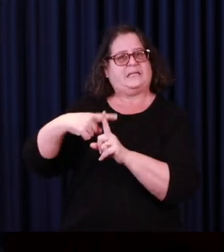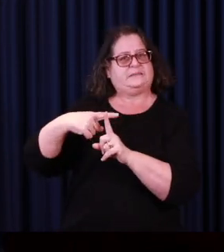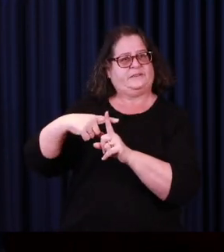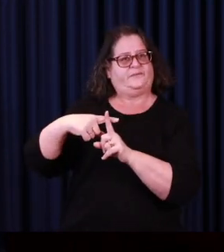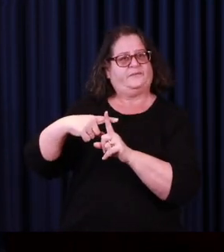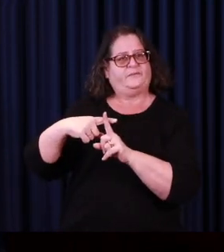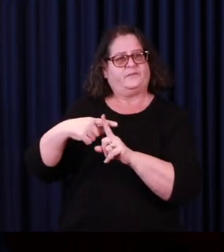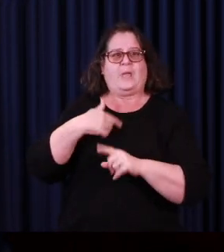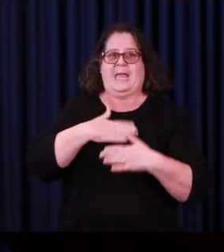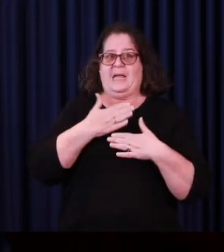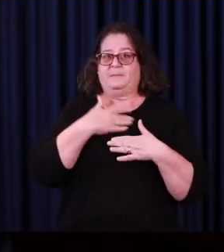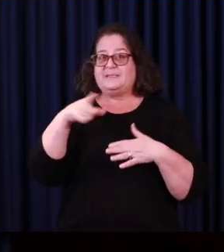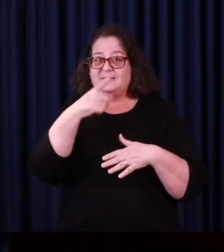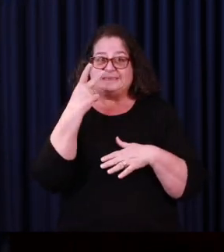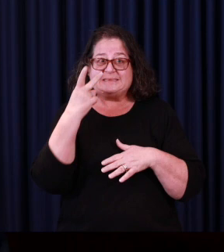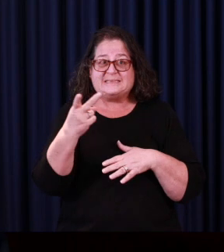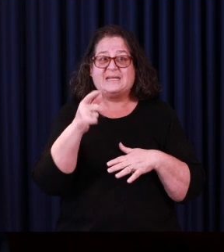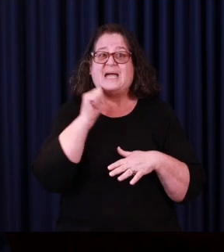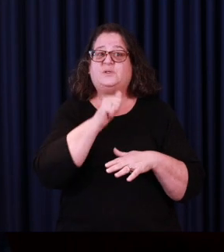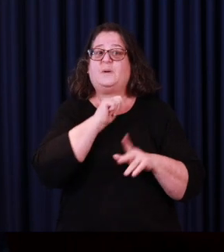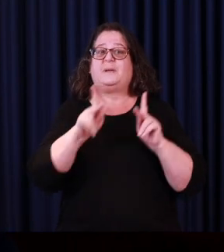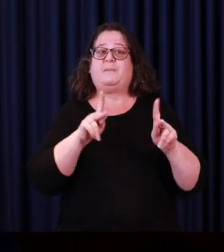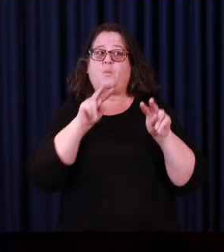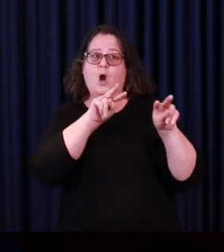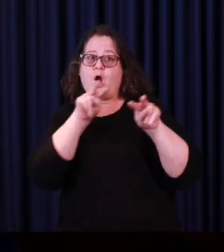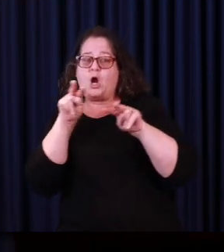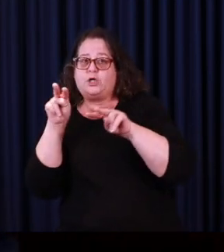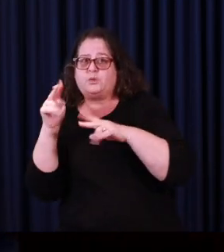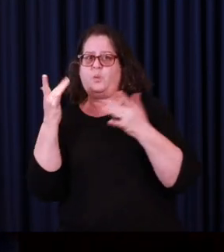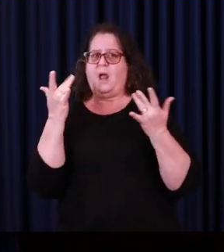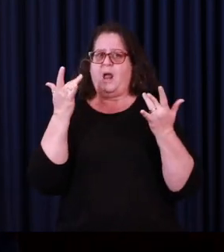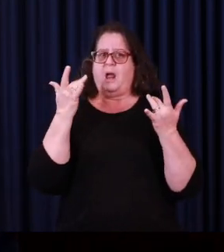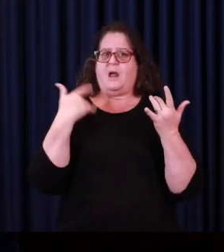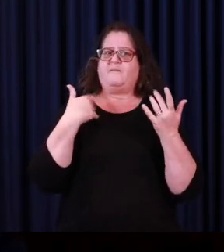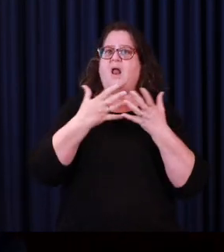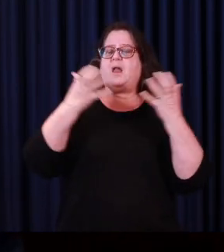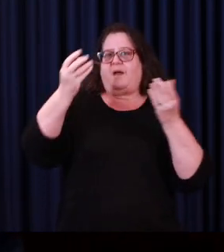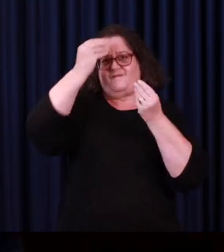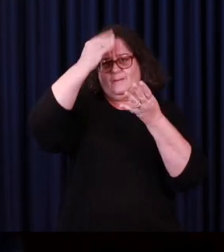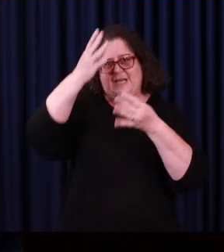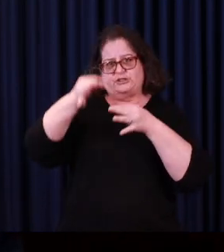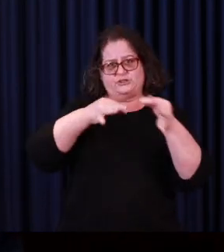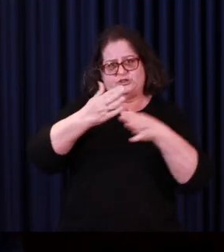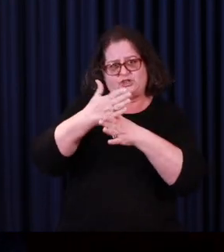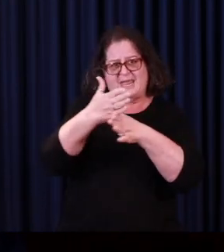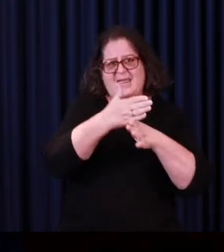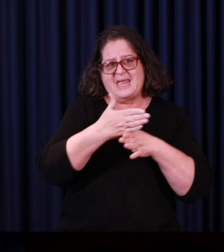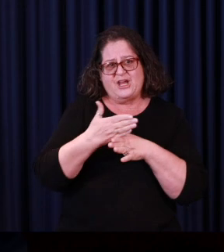much to report. On Friday, I had the pleasure of meeting with all four legislative